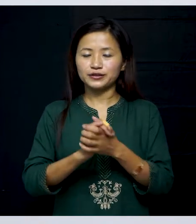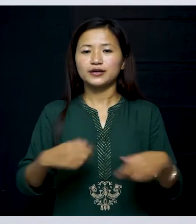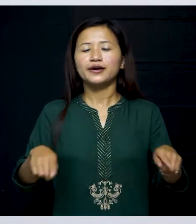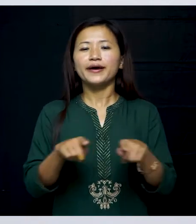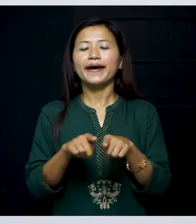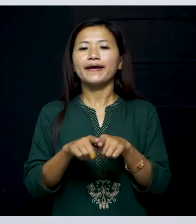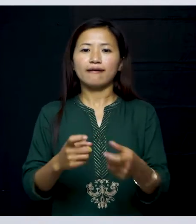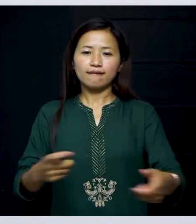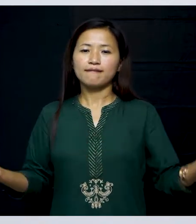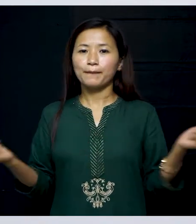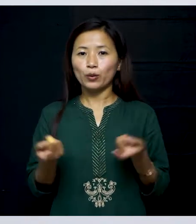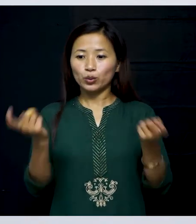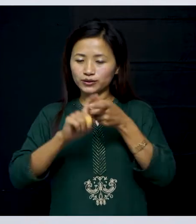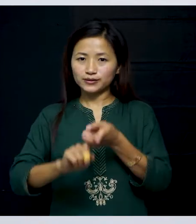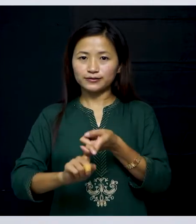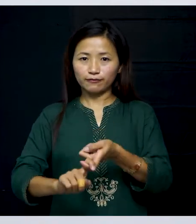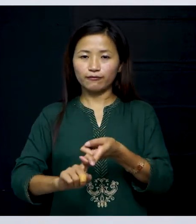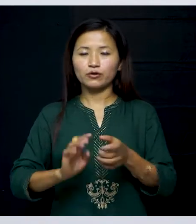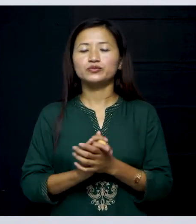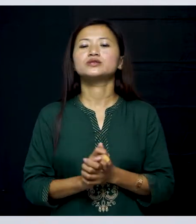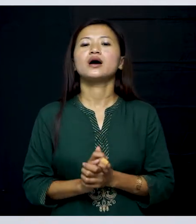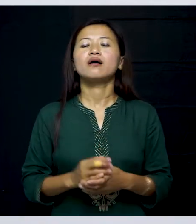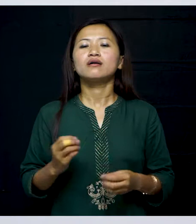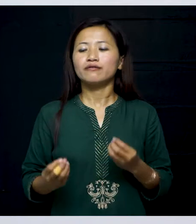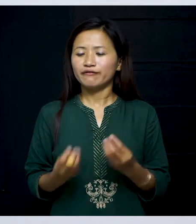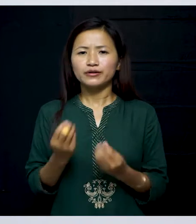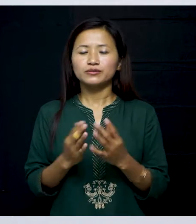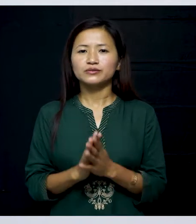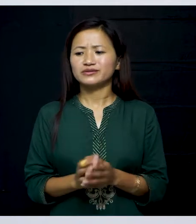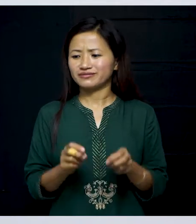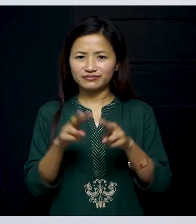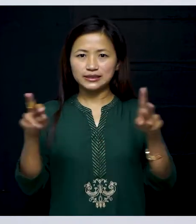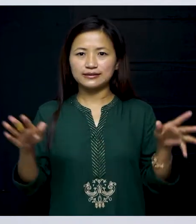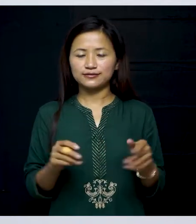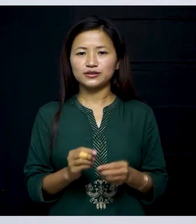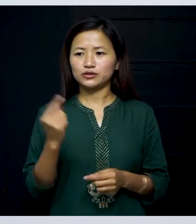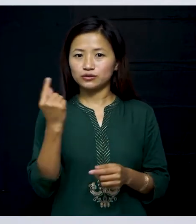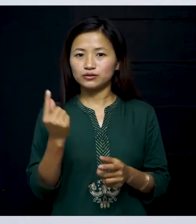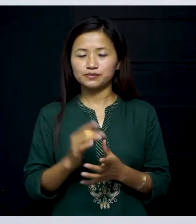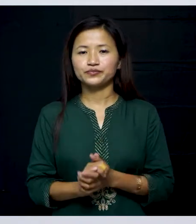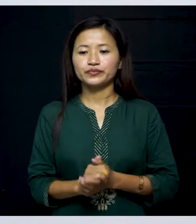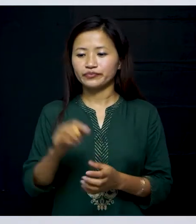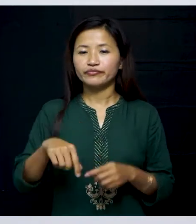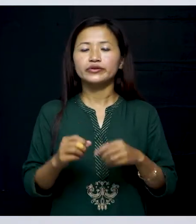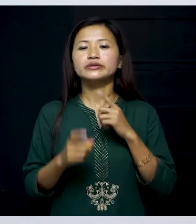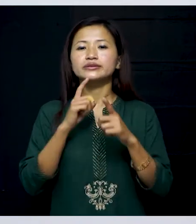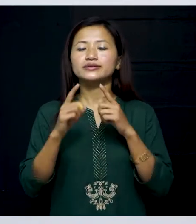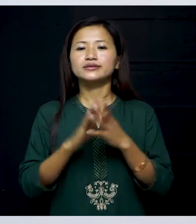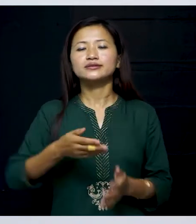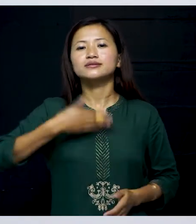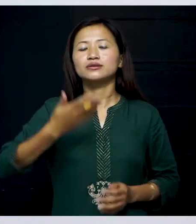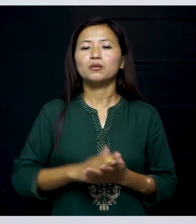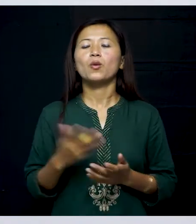all know what is fire. We have fire at home. We use it for different purposes, right? But before discussing about what